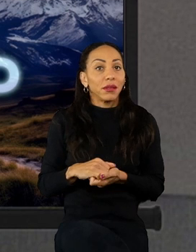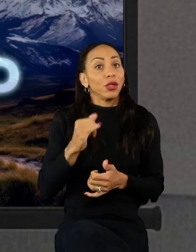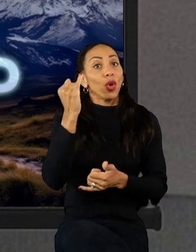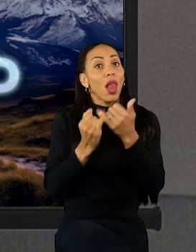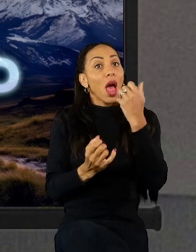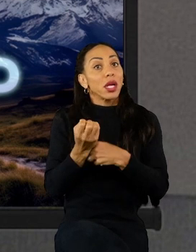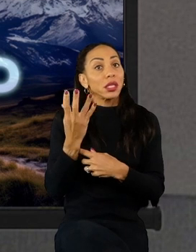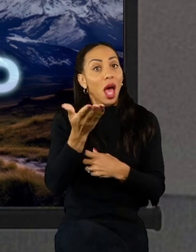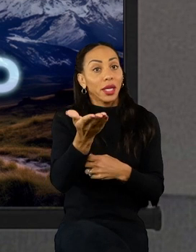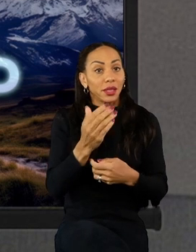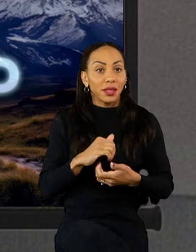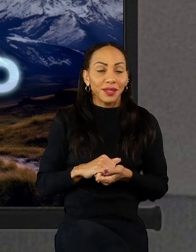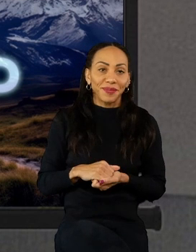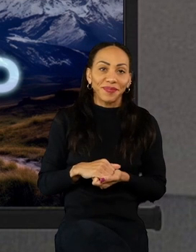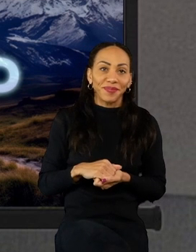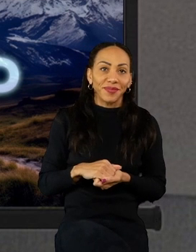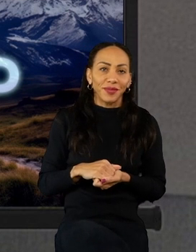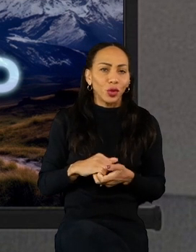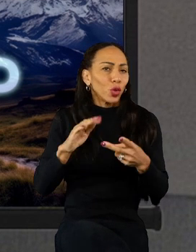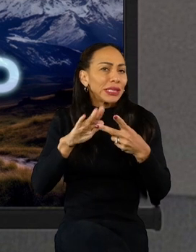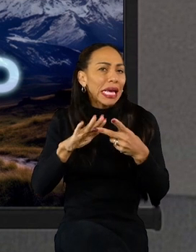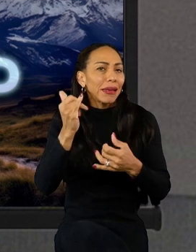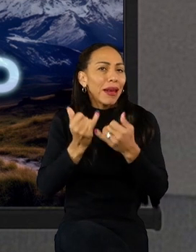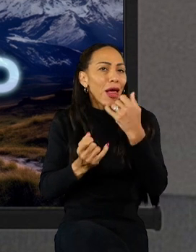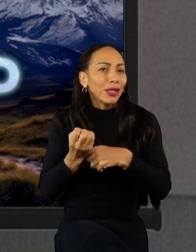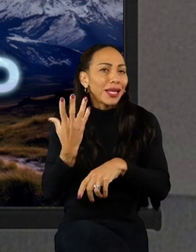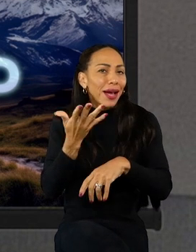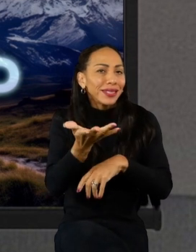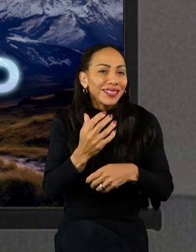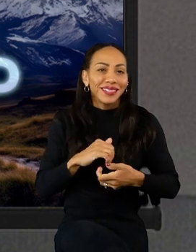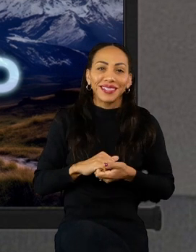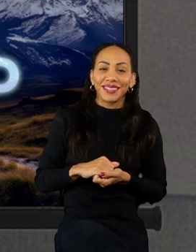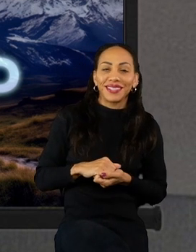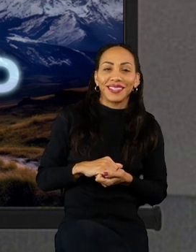to your final slide, penultimate slide, I think.